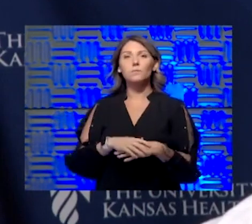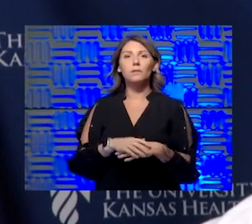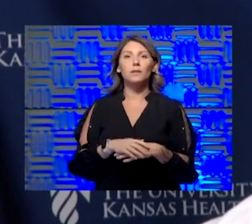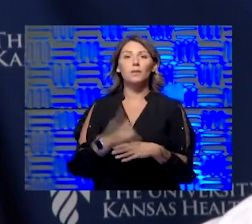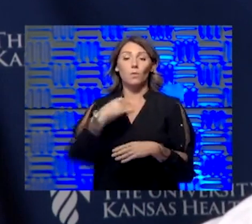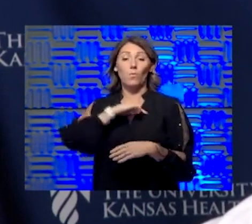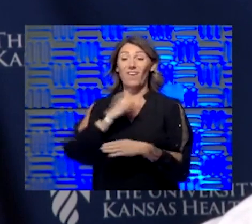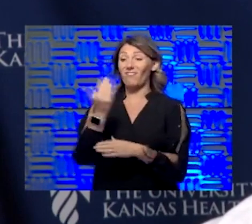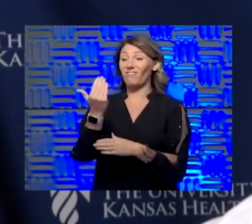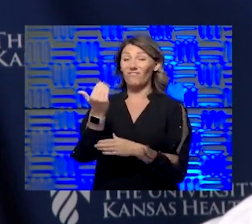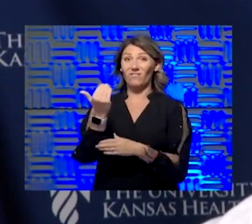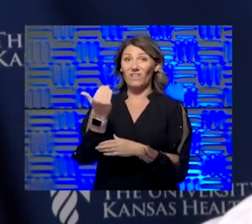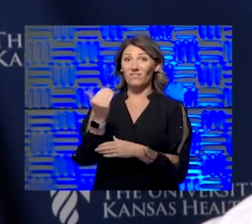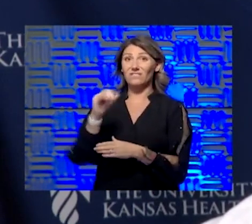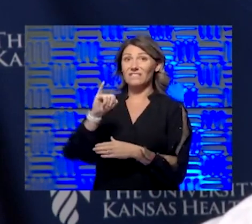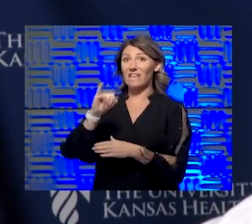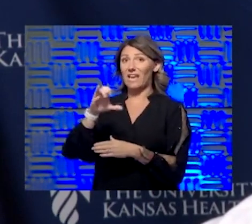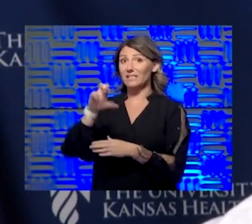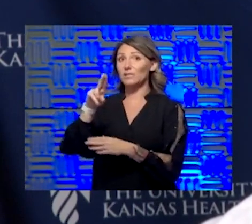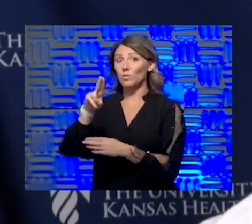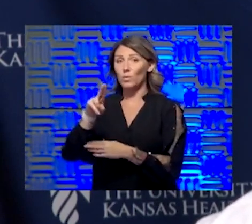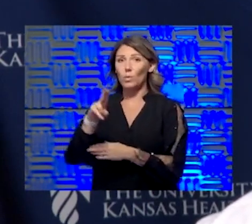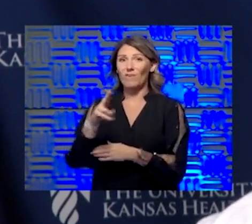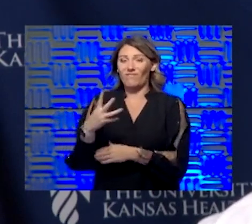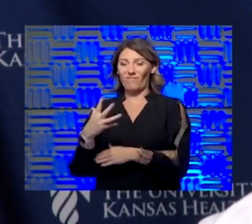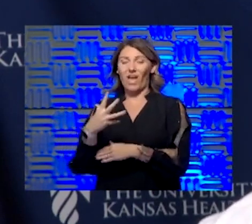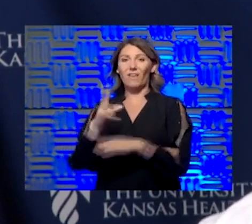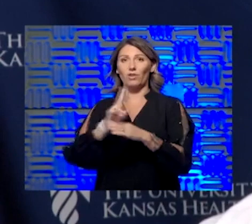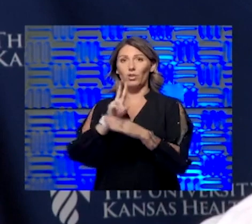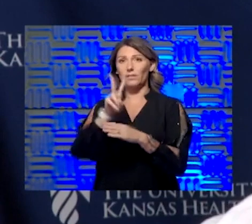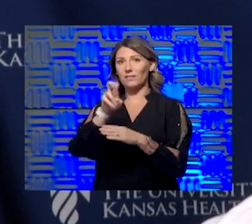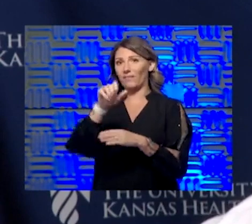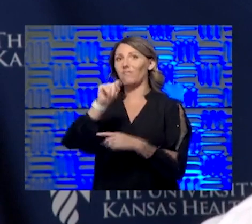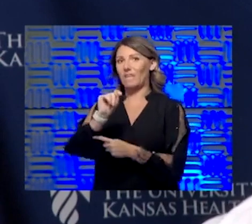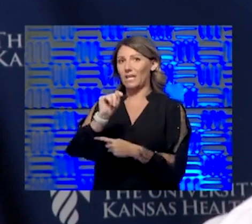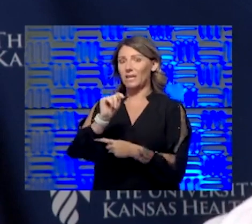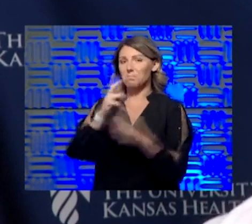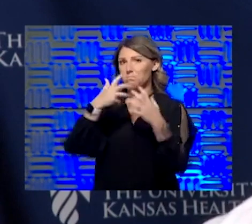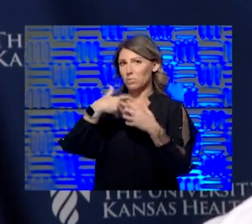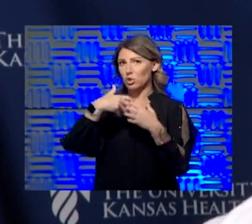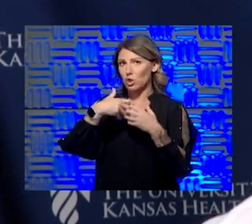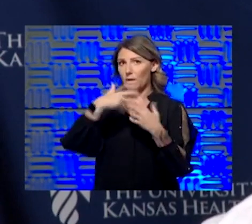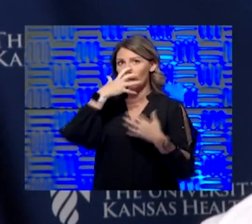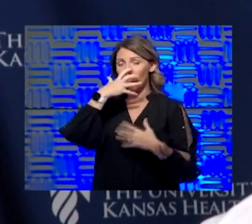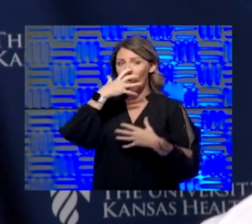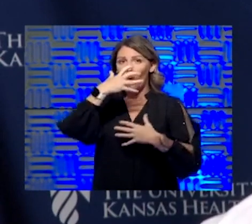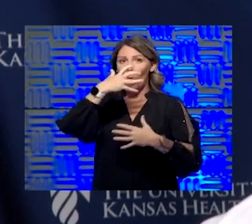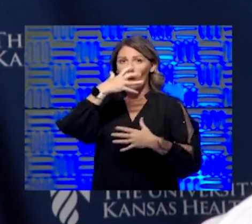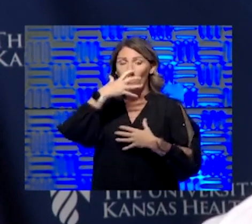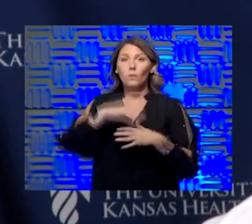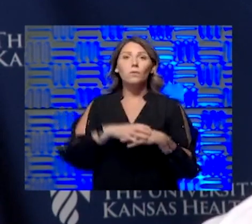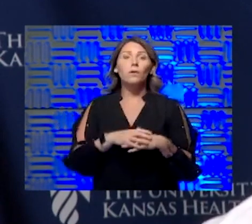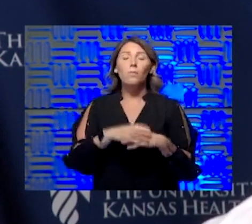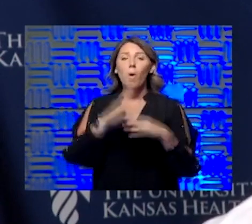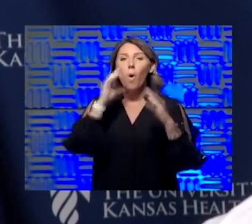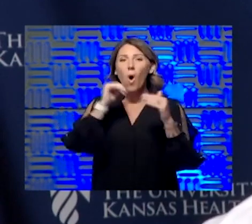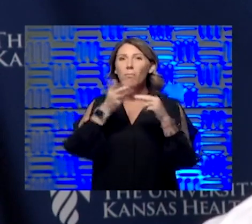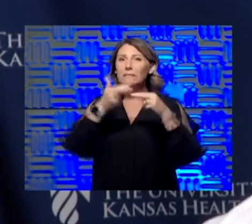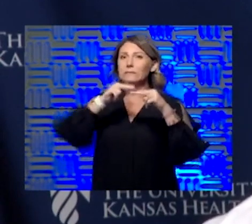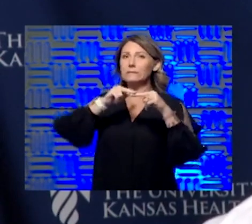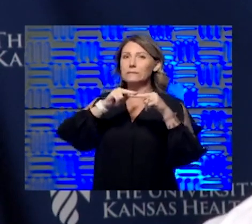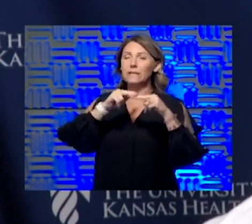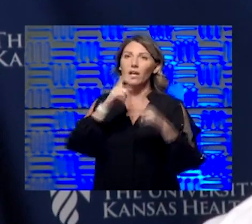system because we're all working on safety. They are. And Dana, last night we are through the weekend, a beautiful weekend, but